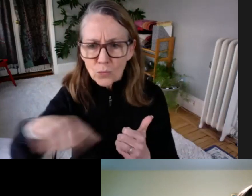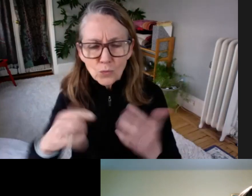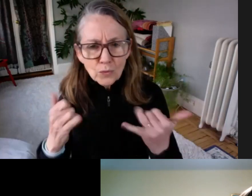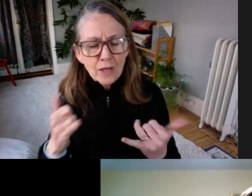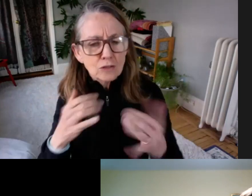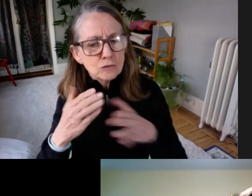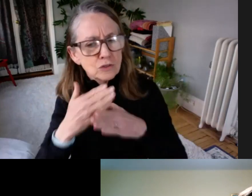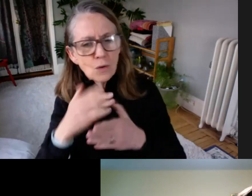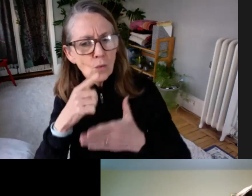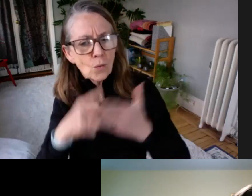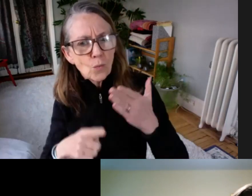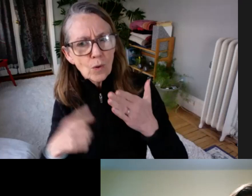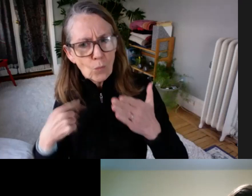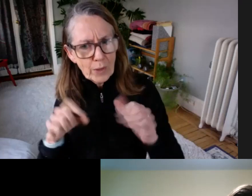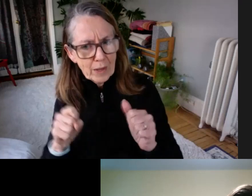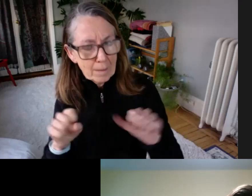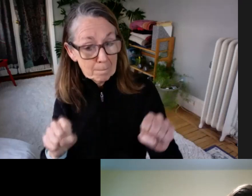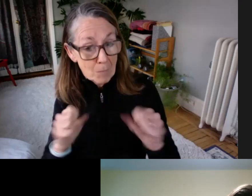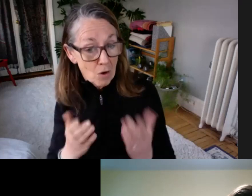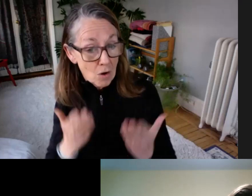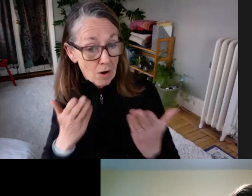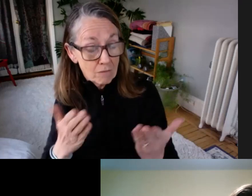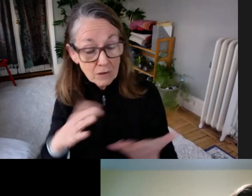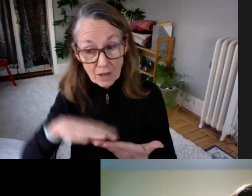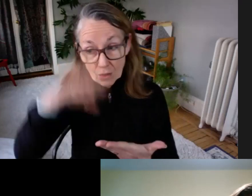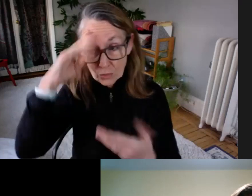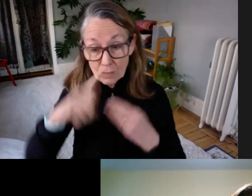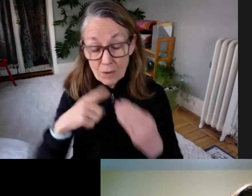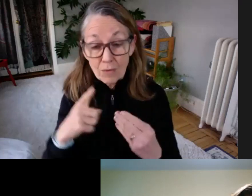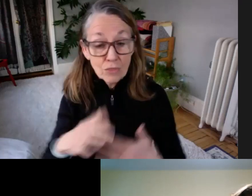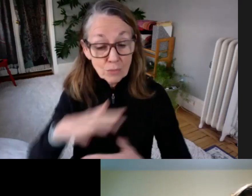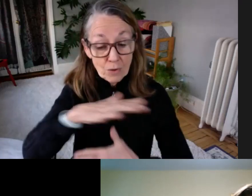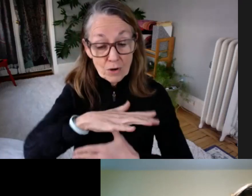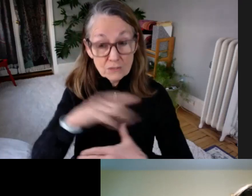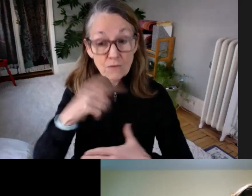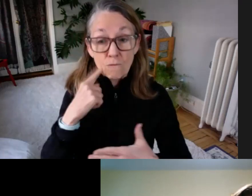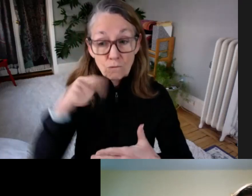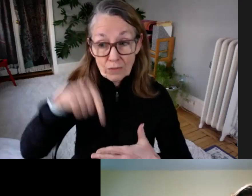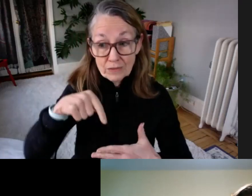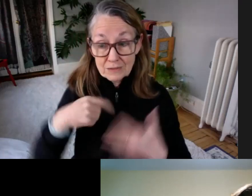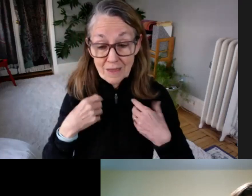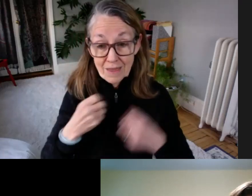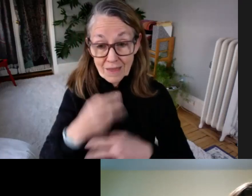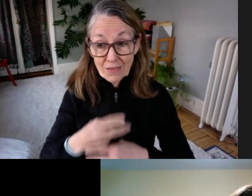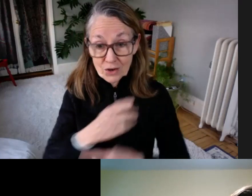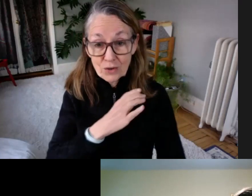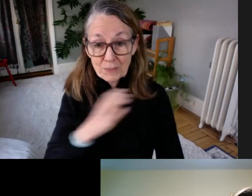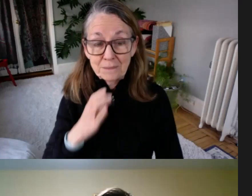ecosystem could potentially offer and learn more about the priorities for this healthcare committee. So thank you for having us.